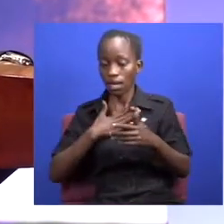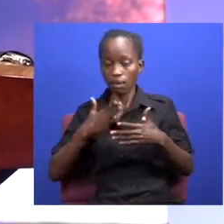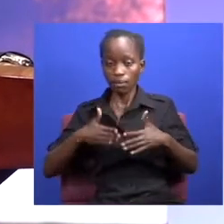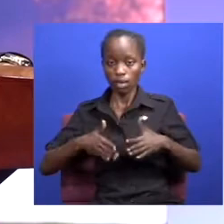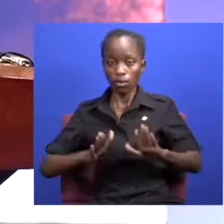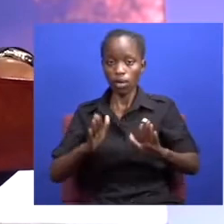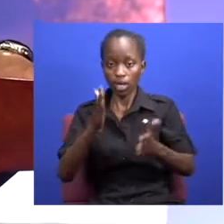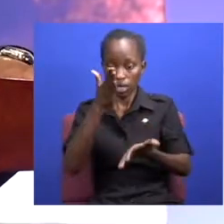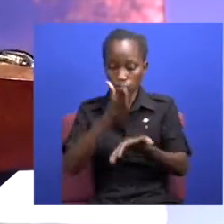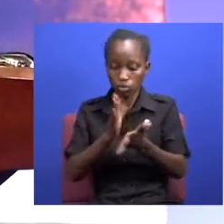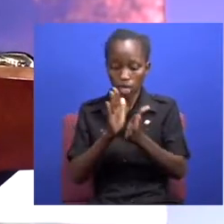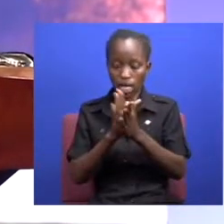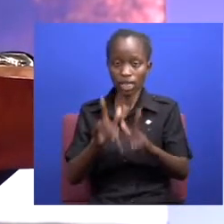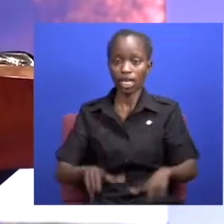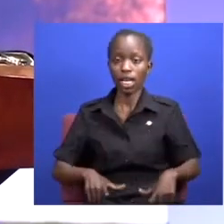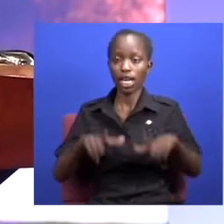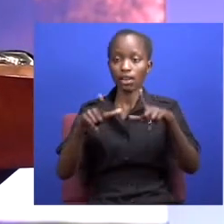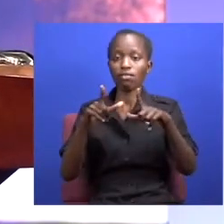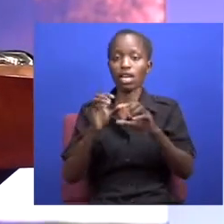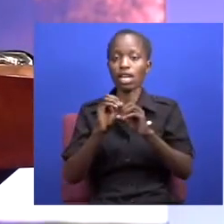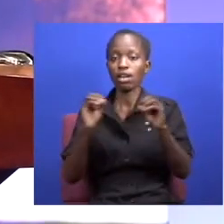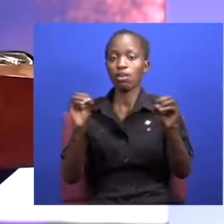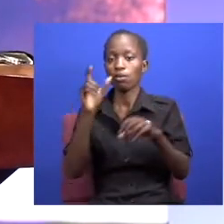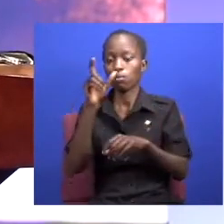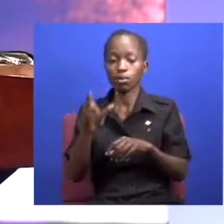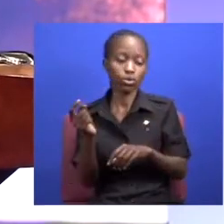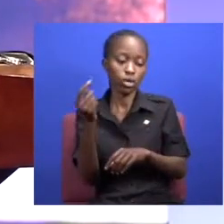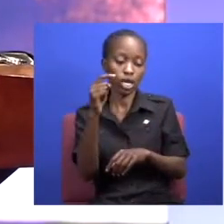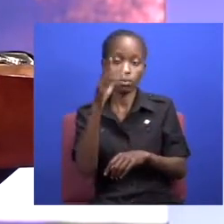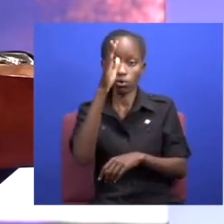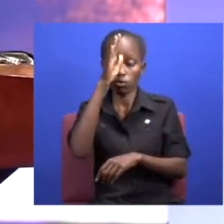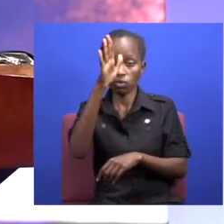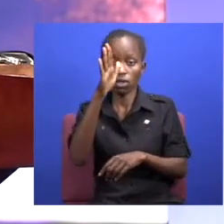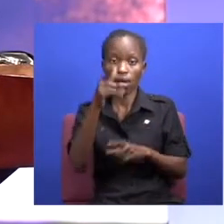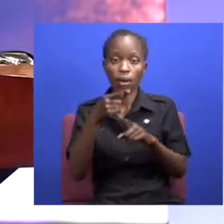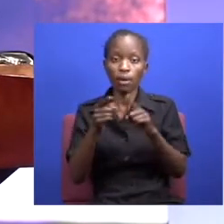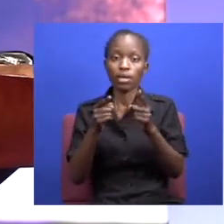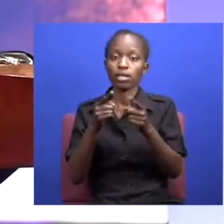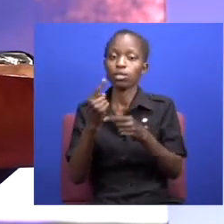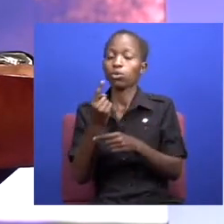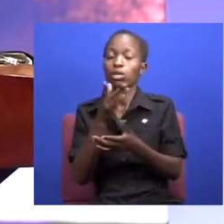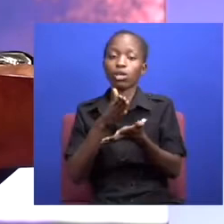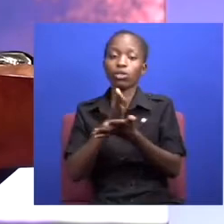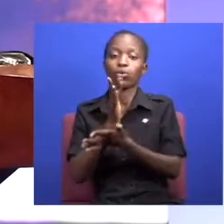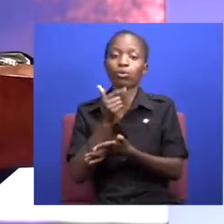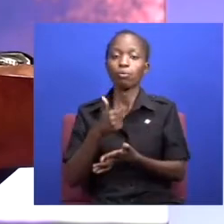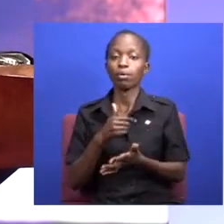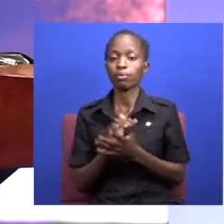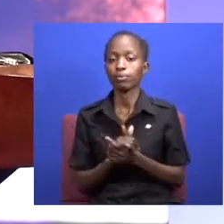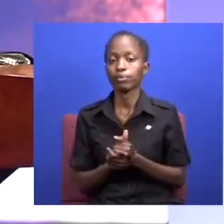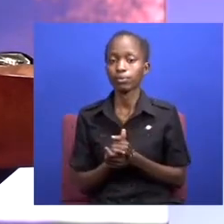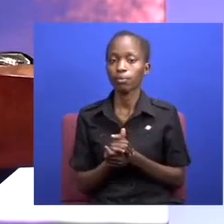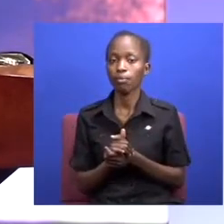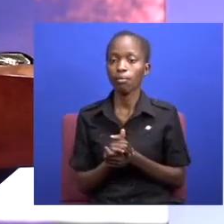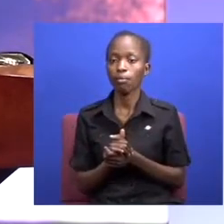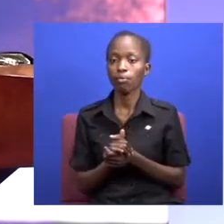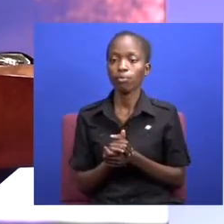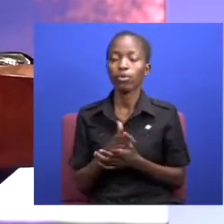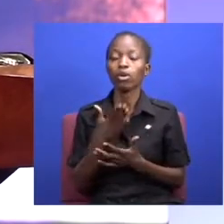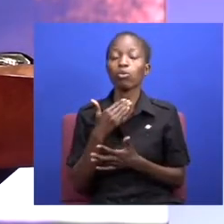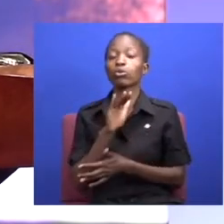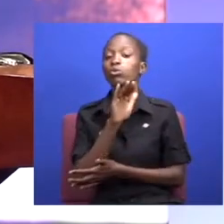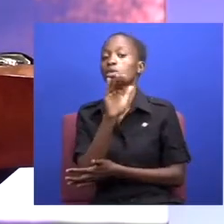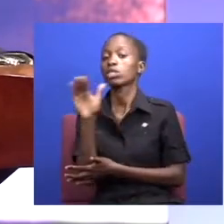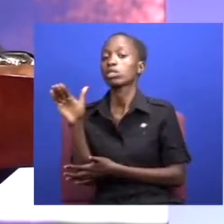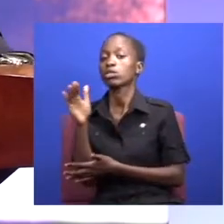the truth, and the life, and no one comes to the Father except through me. So I